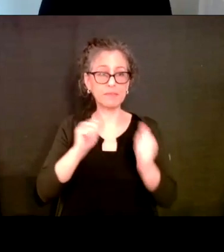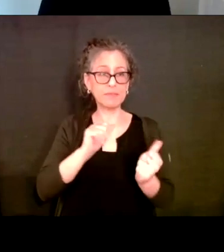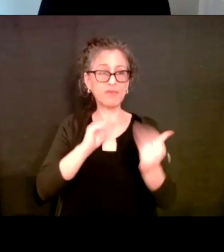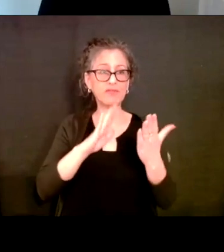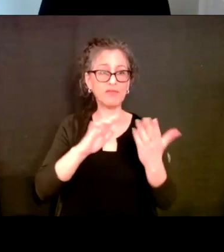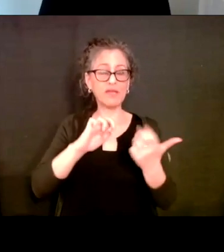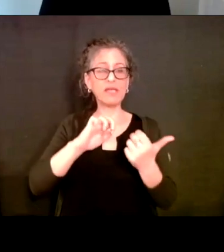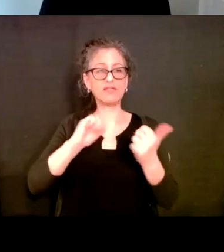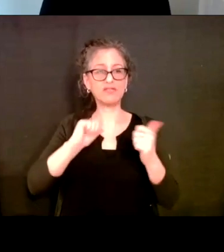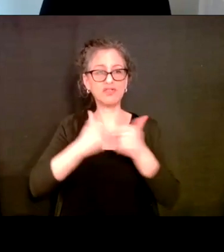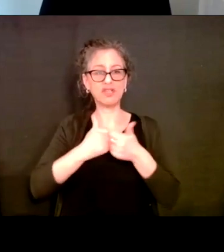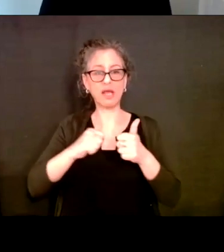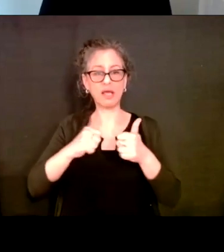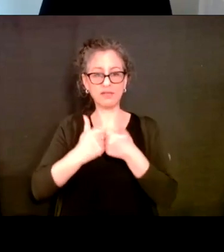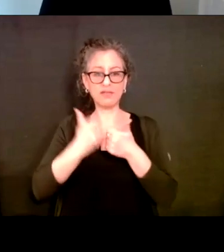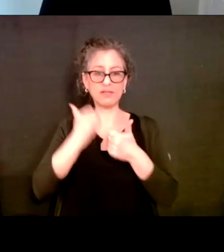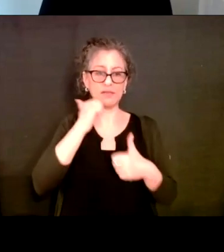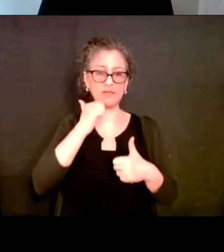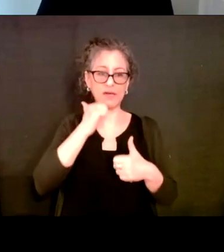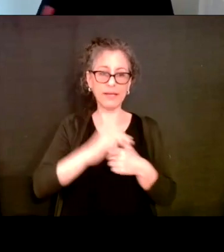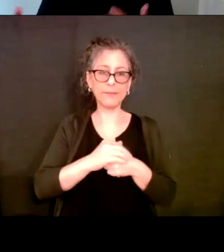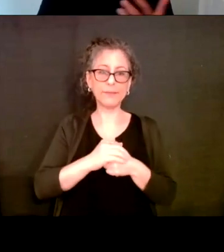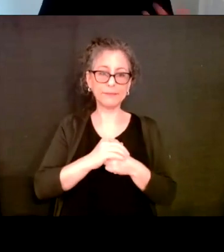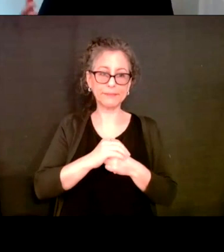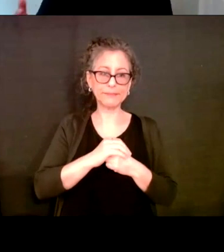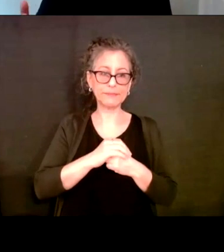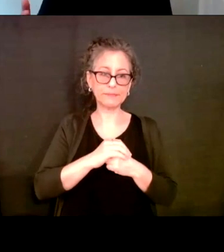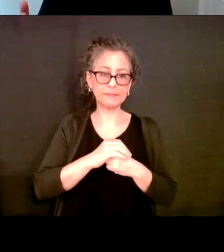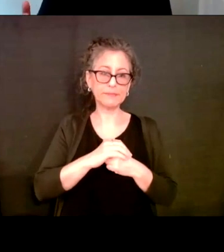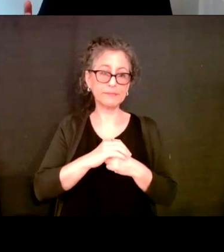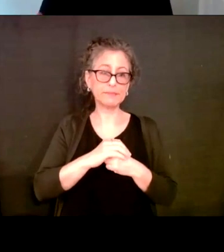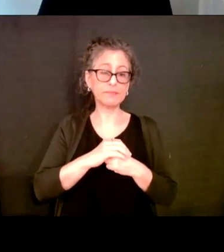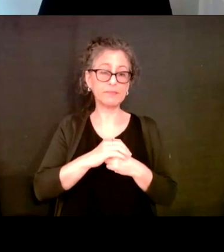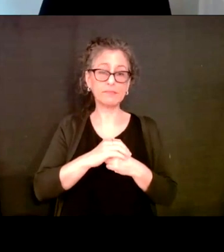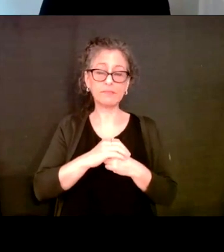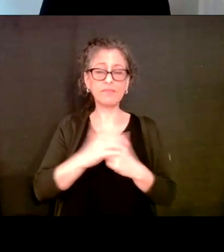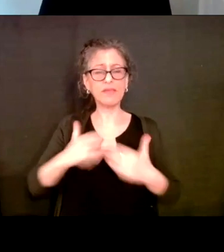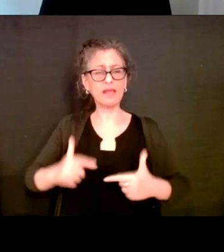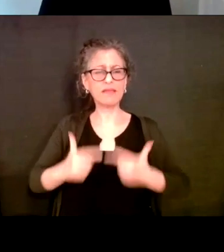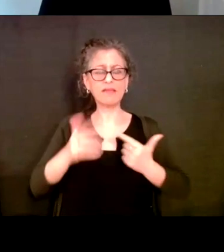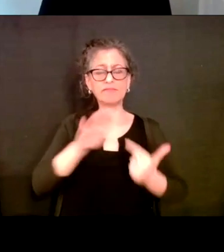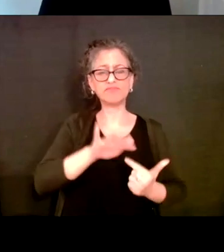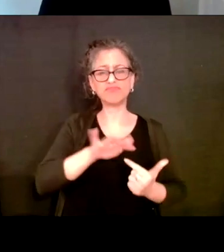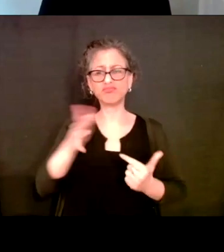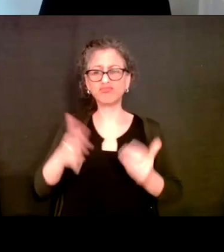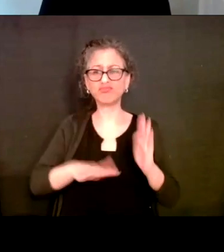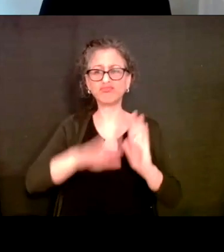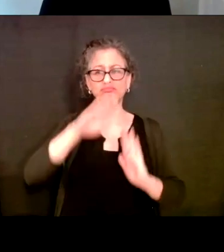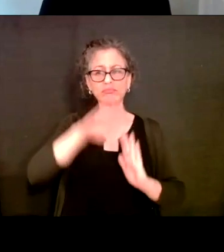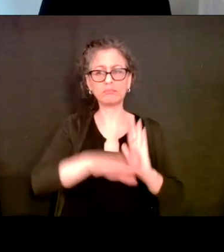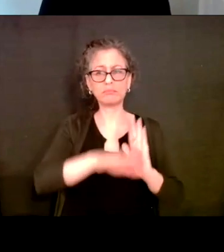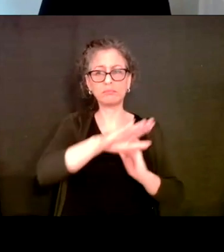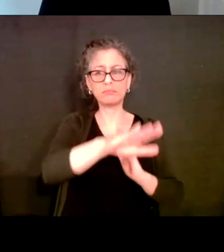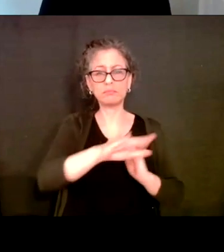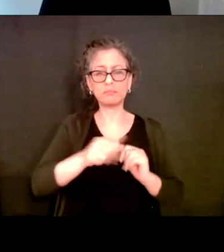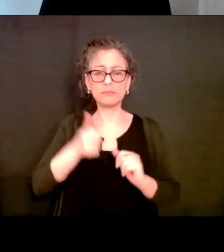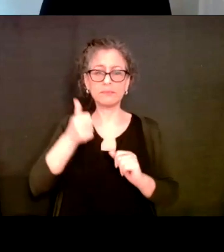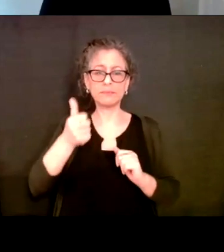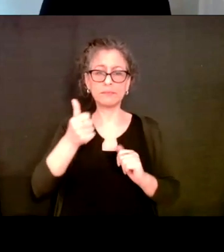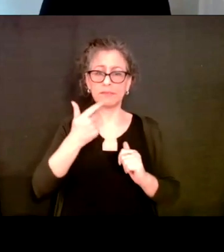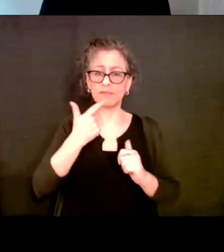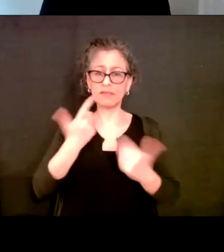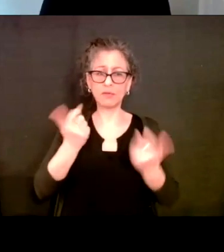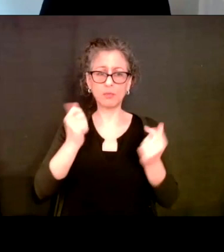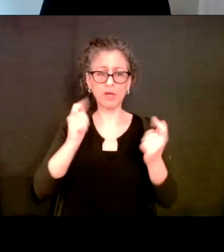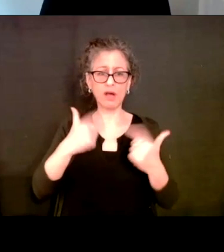on a day-to-day basis. And again, life ebbs and flows. And he said here, we all have